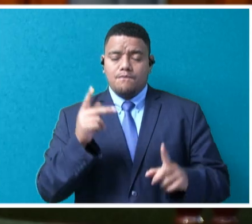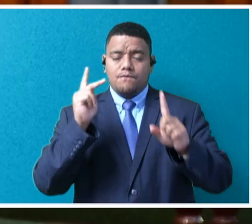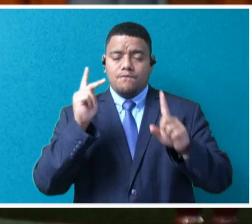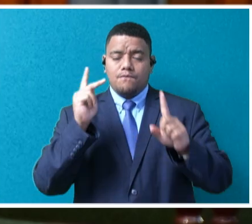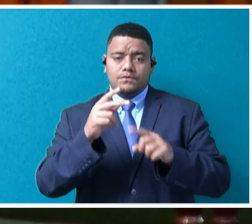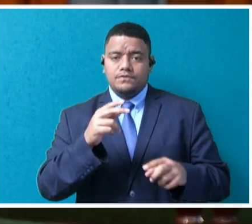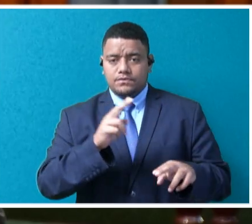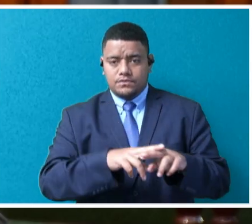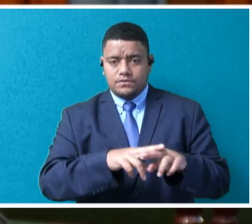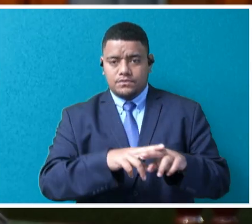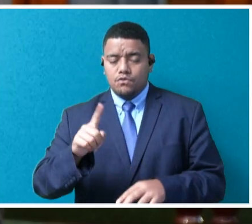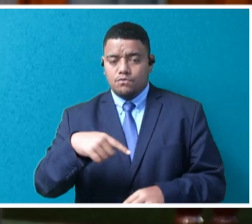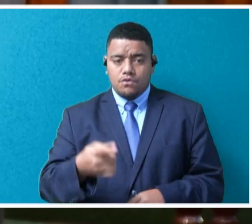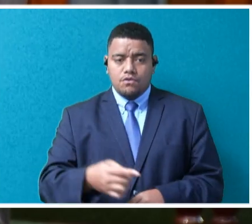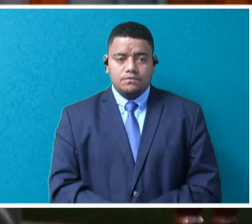Fiji for tomorrow.